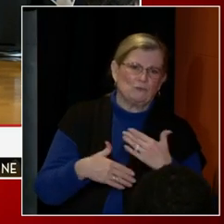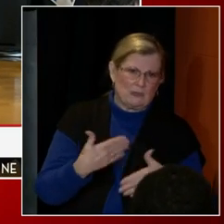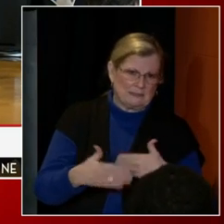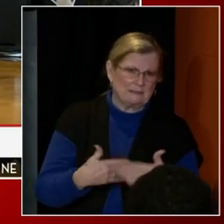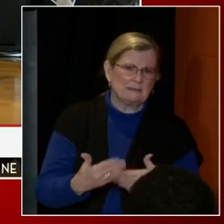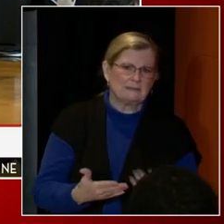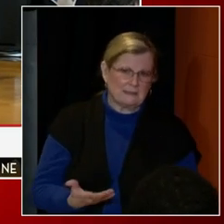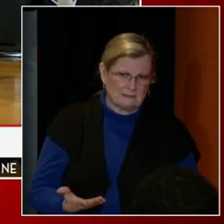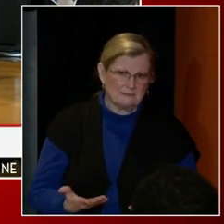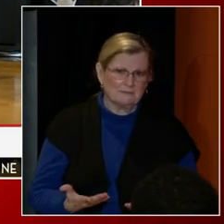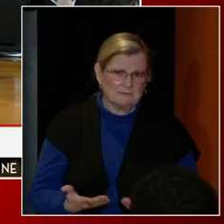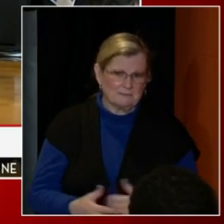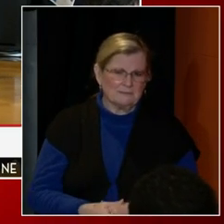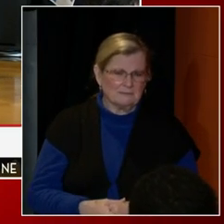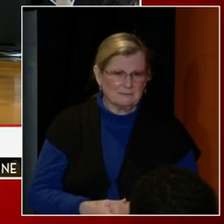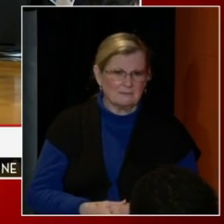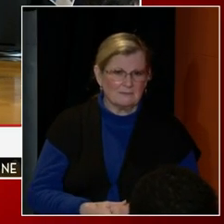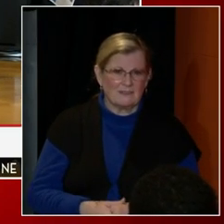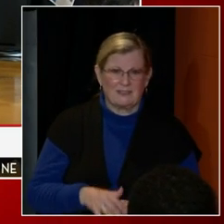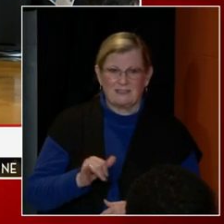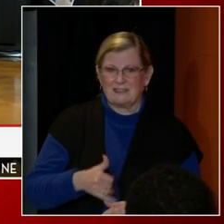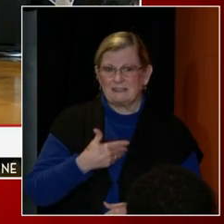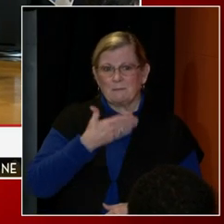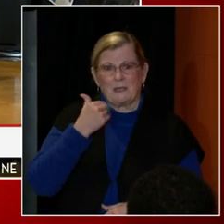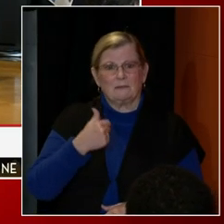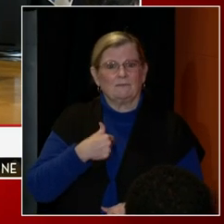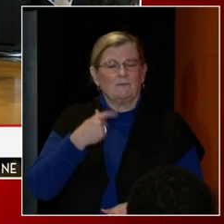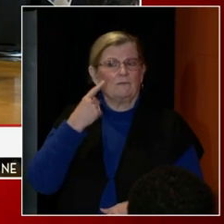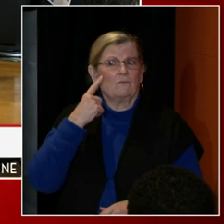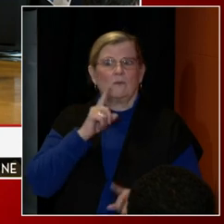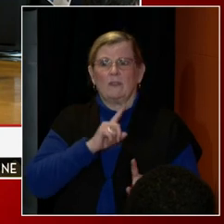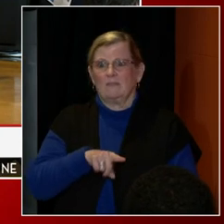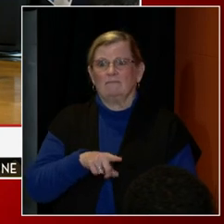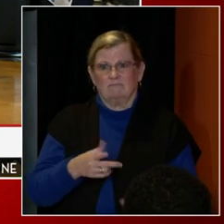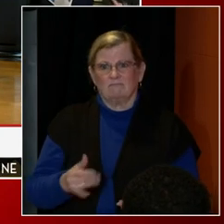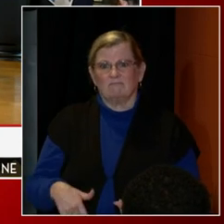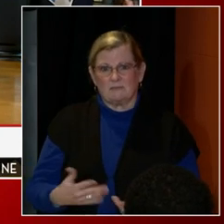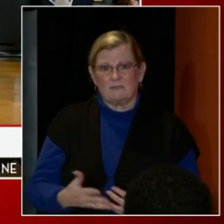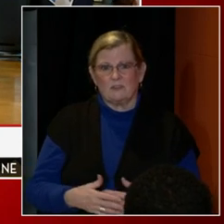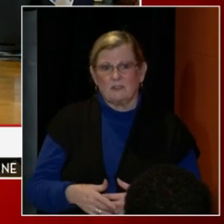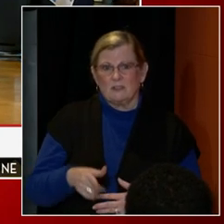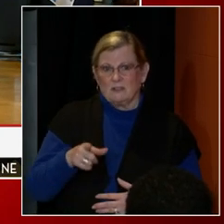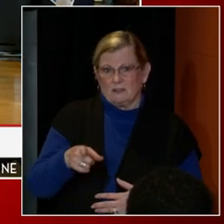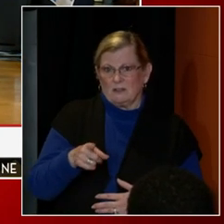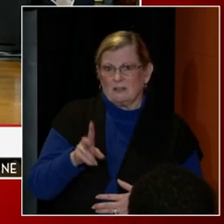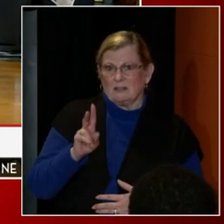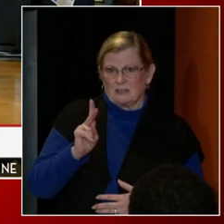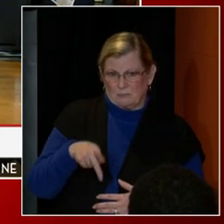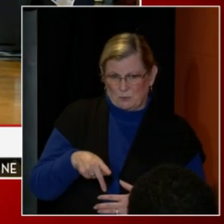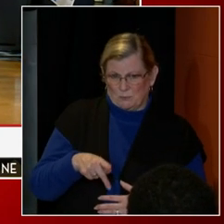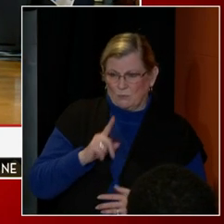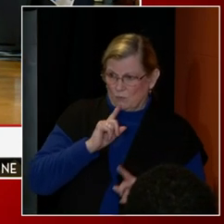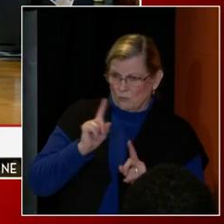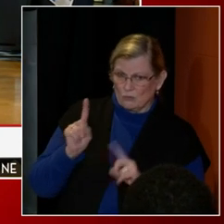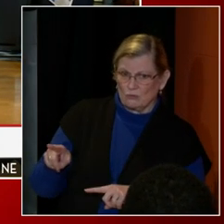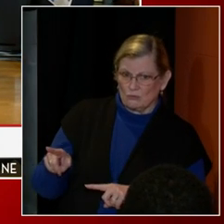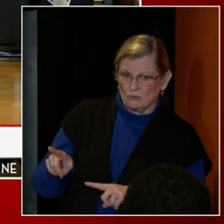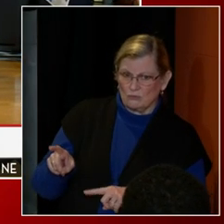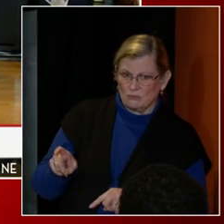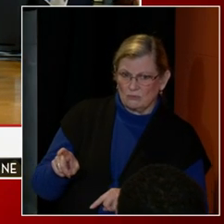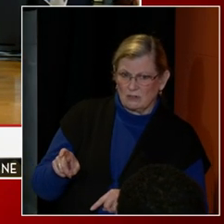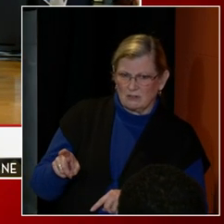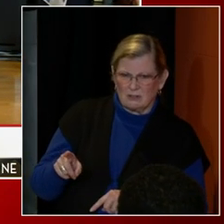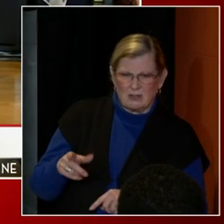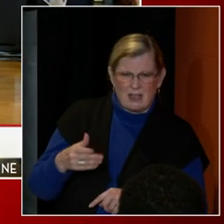best way to do that. The order also references the calculation for